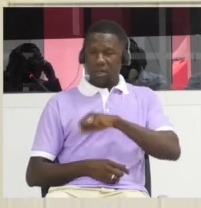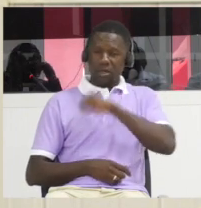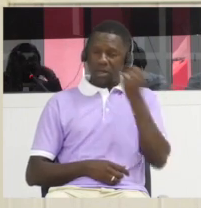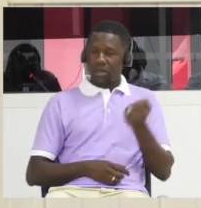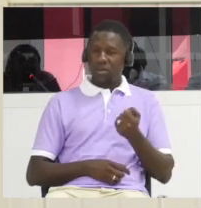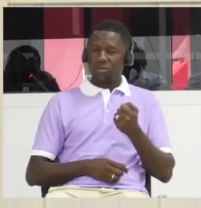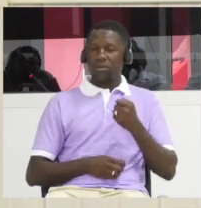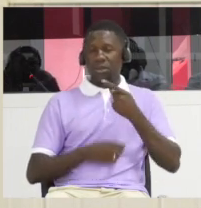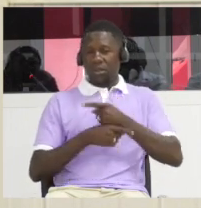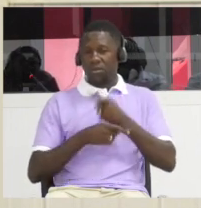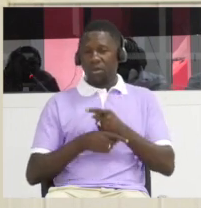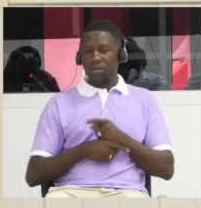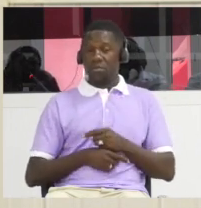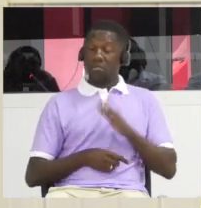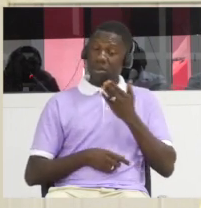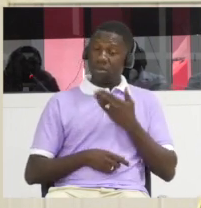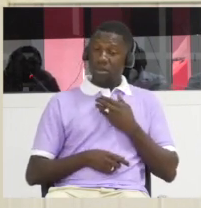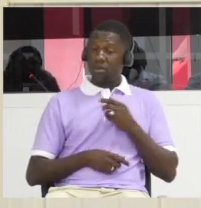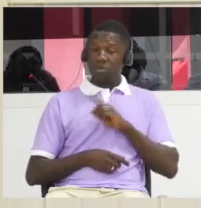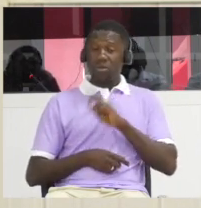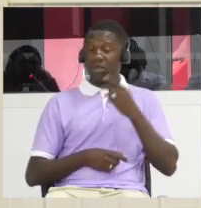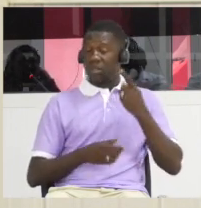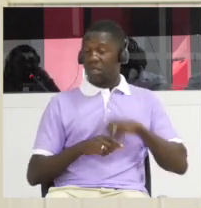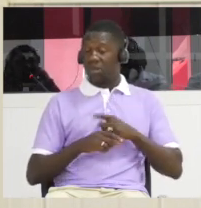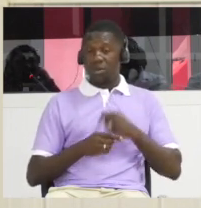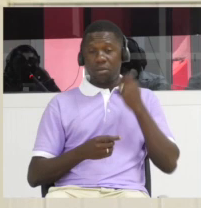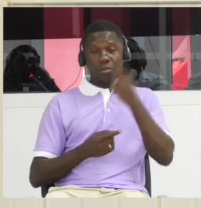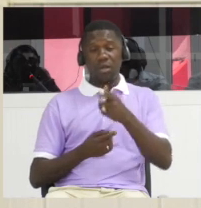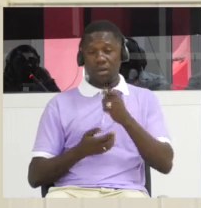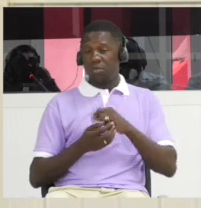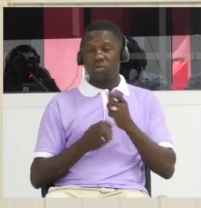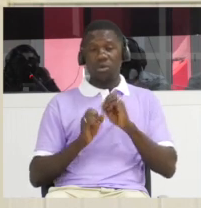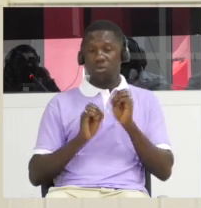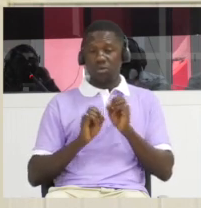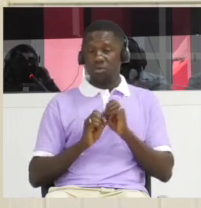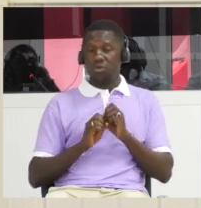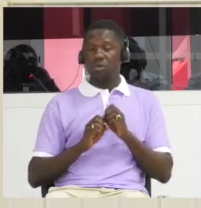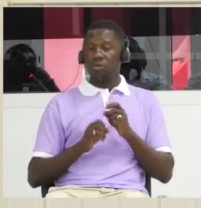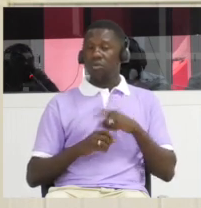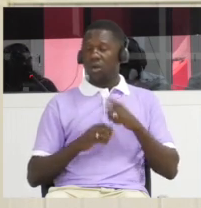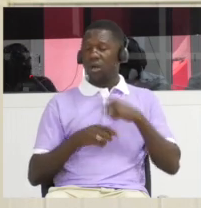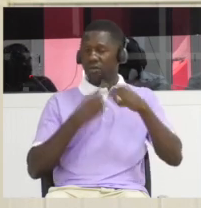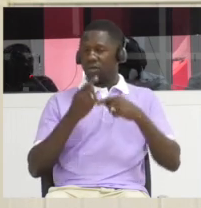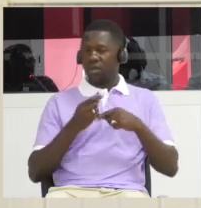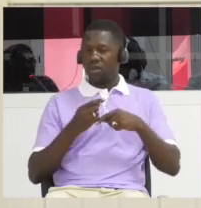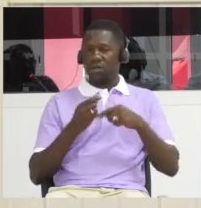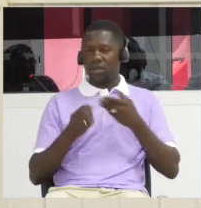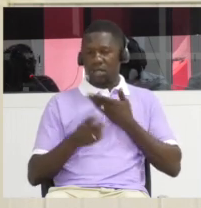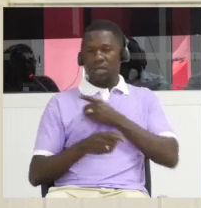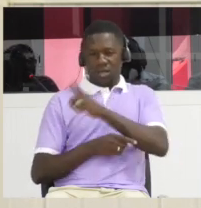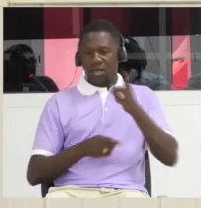know, to pay them on time. But I think eventually, you know, they got their